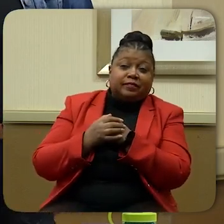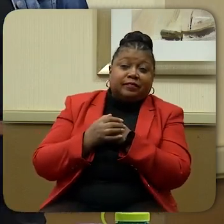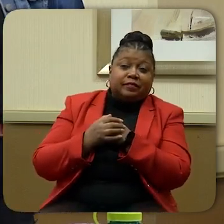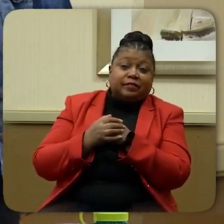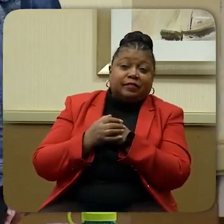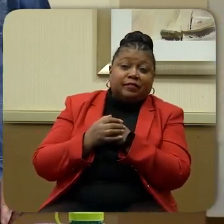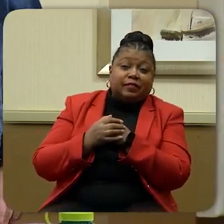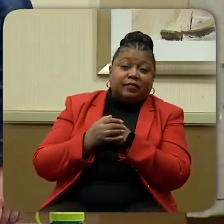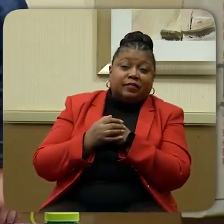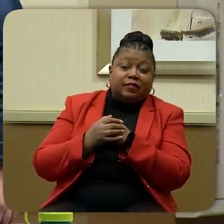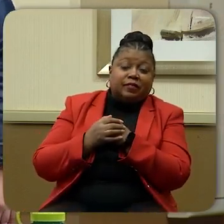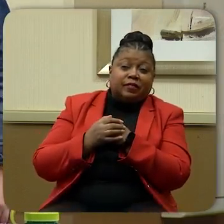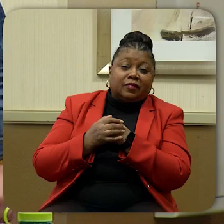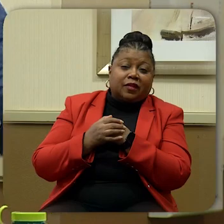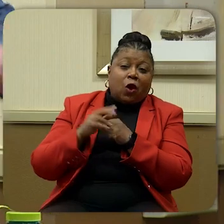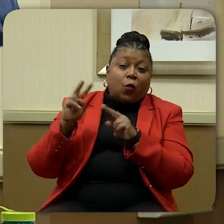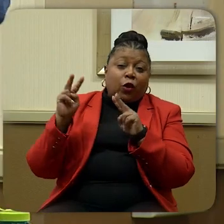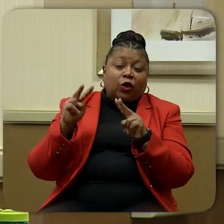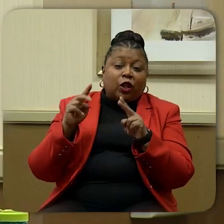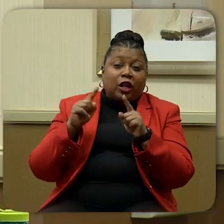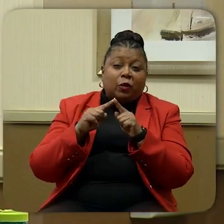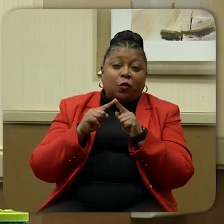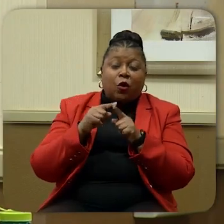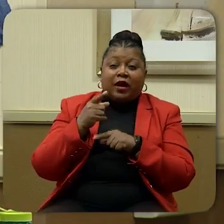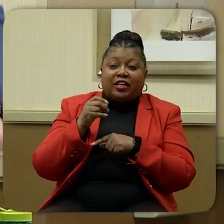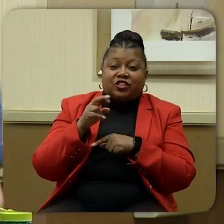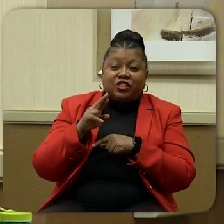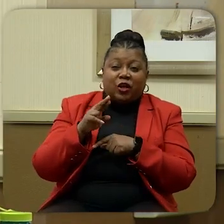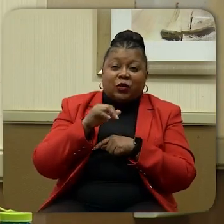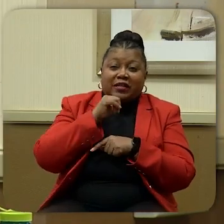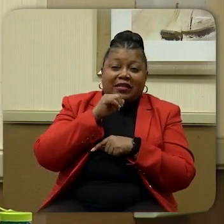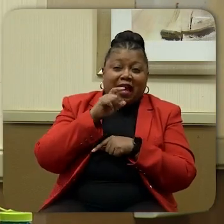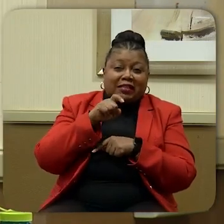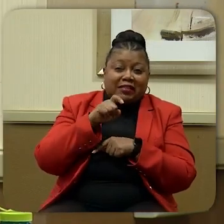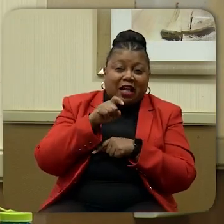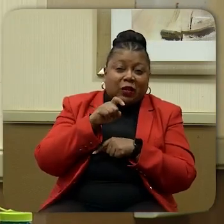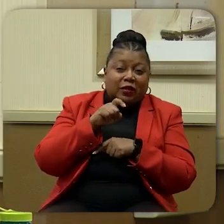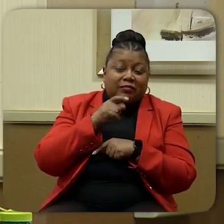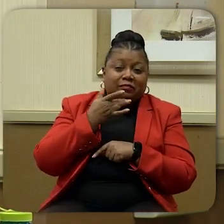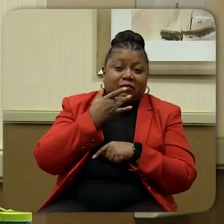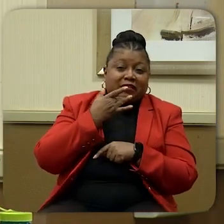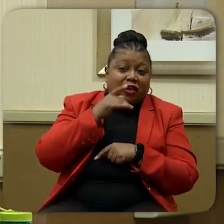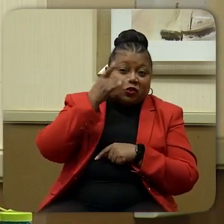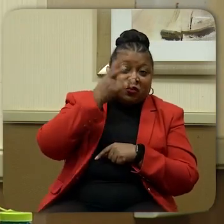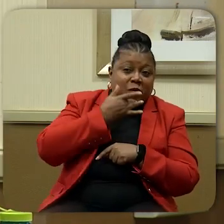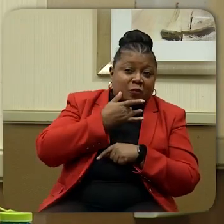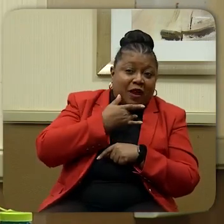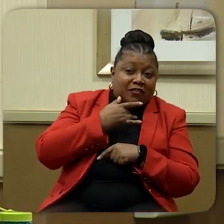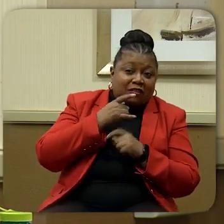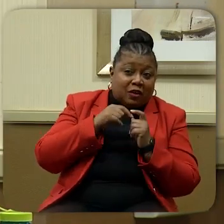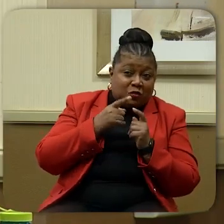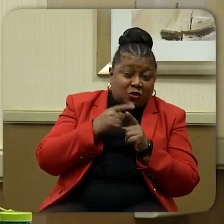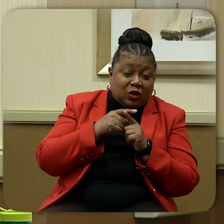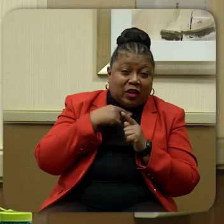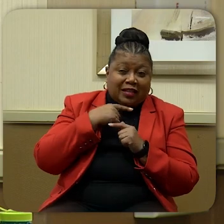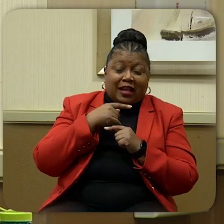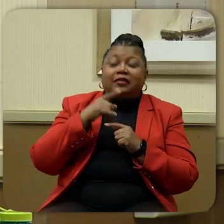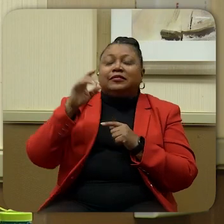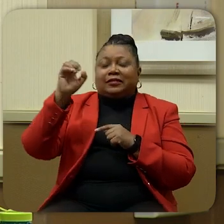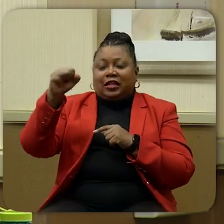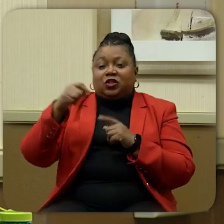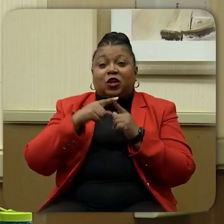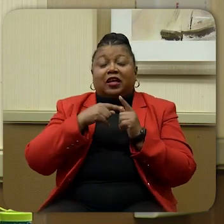So when you look at it, are you looking at it more as genders, not necessarily sexuality or what your preferences are, right? It's just,